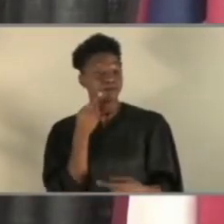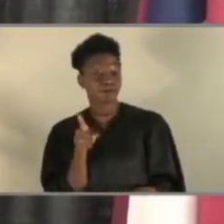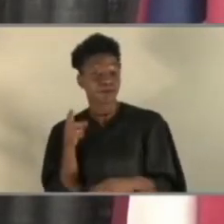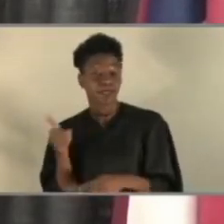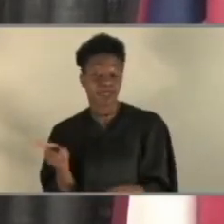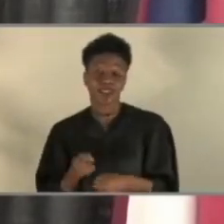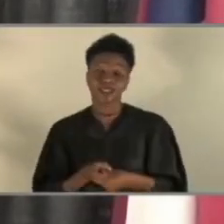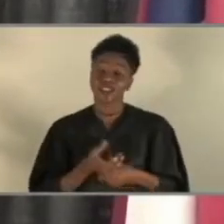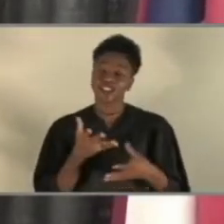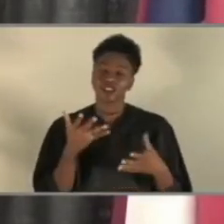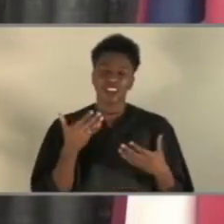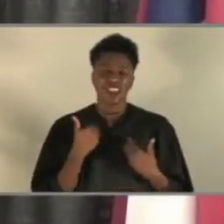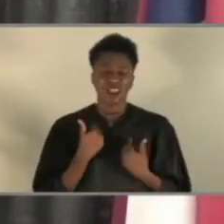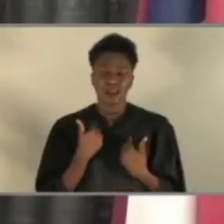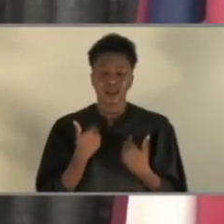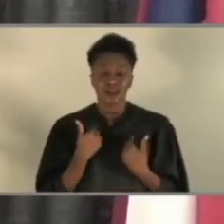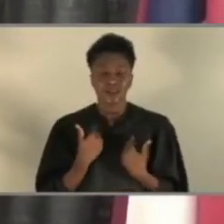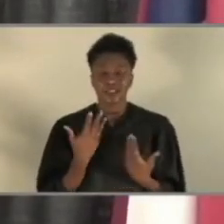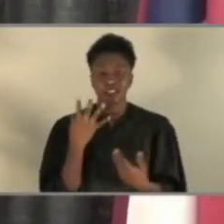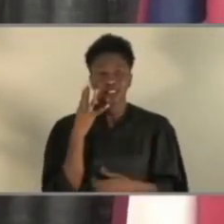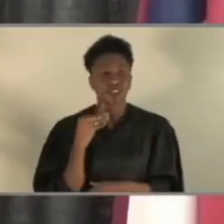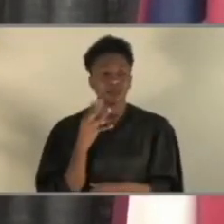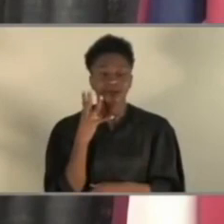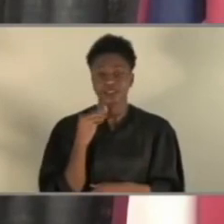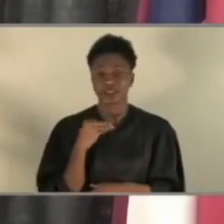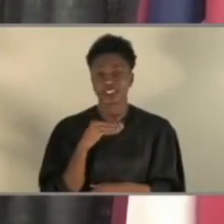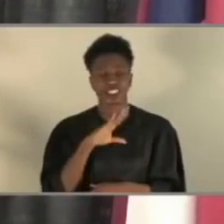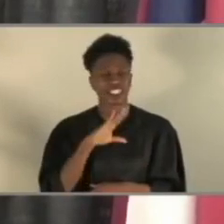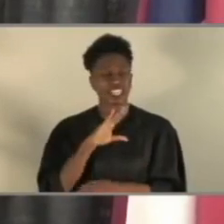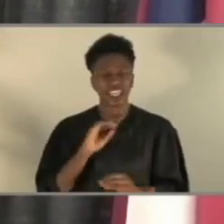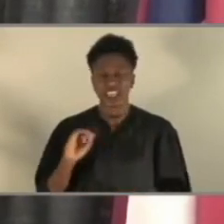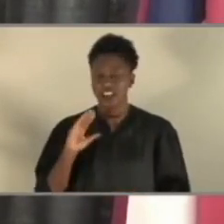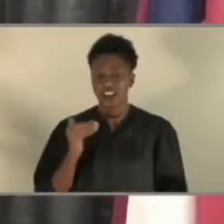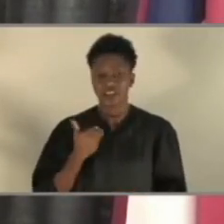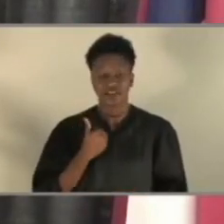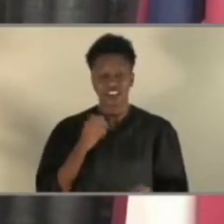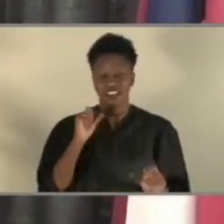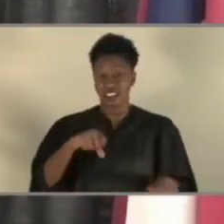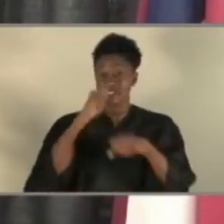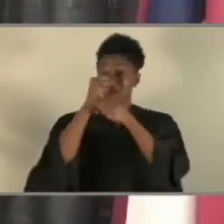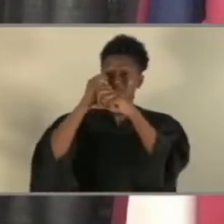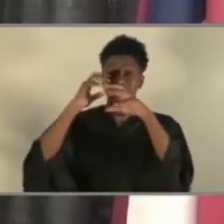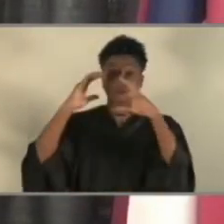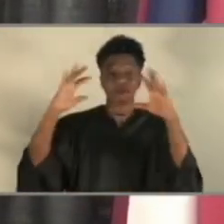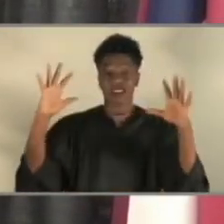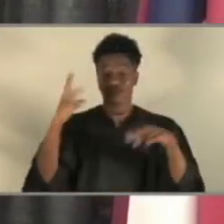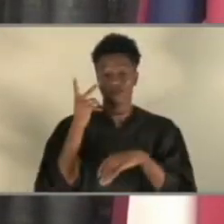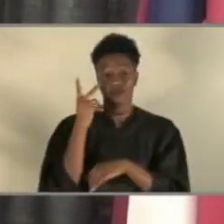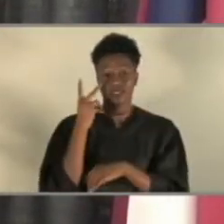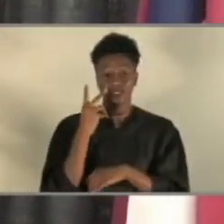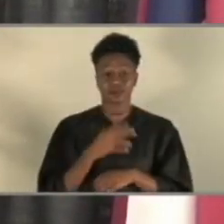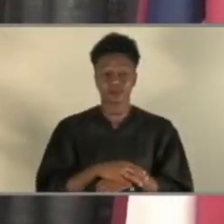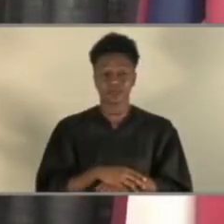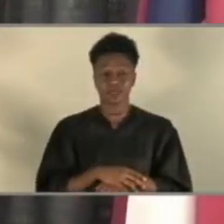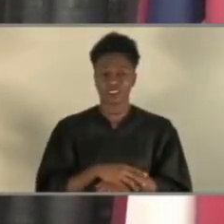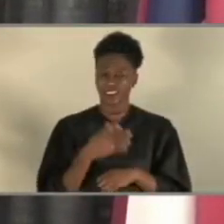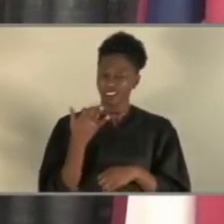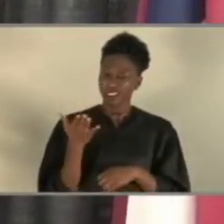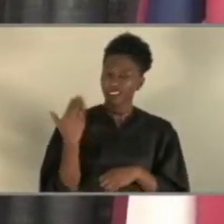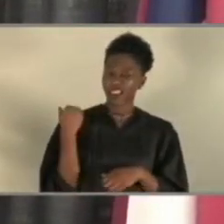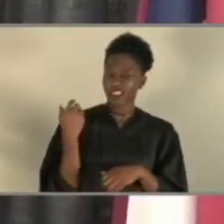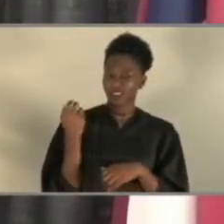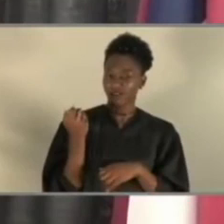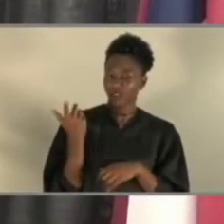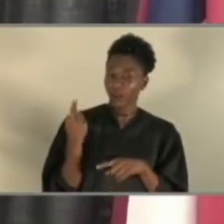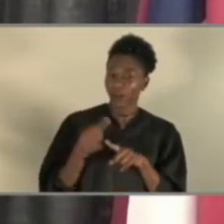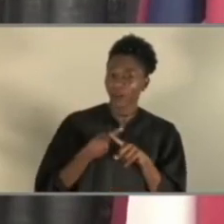you to have new experiences that none of us could have foreseen. You can take those last few months and let